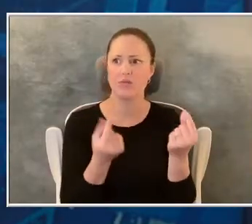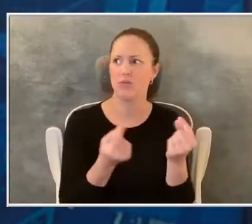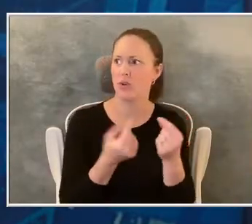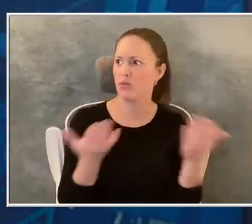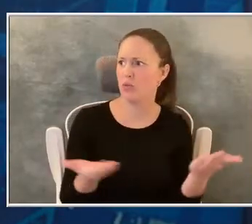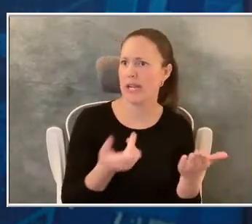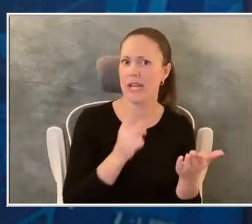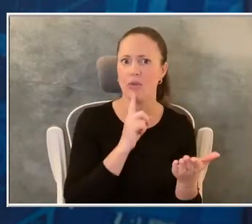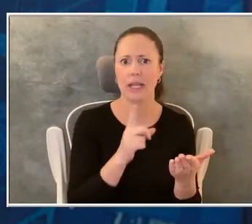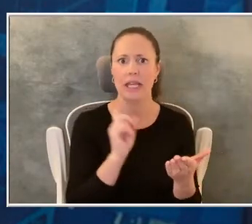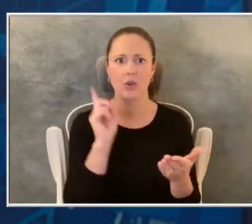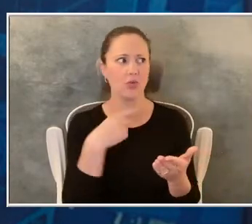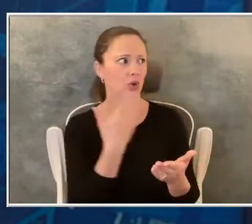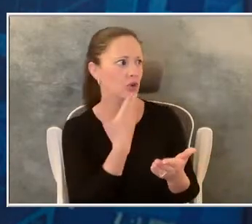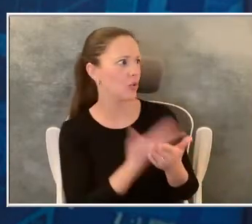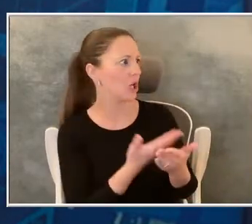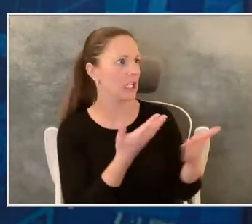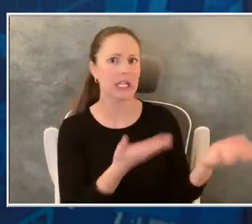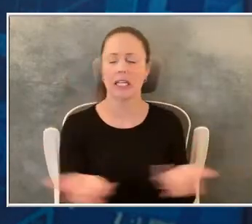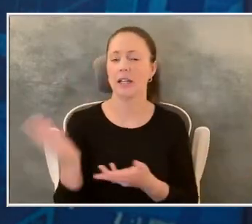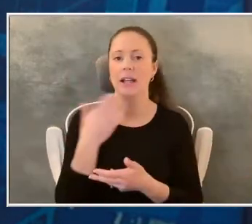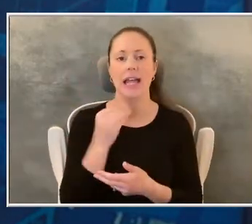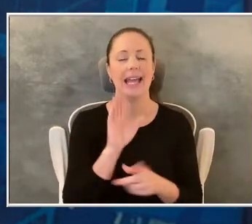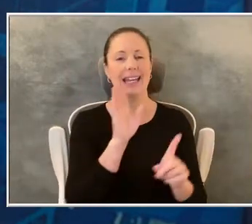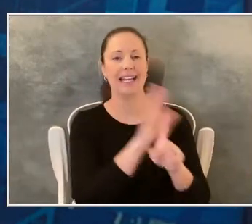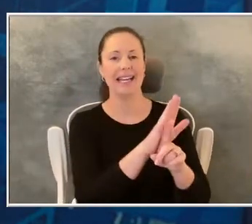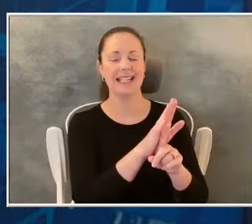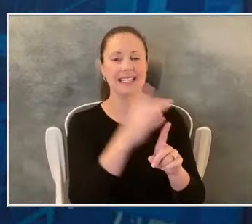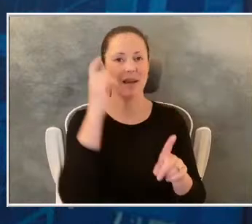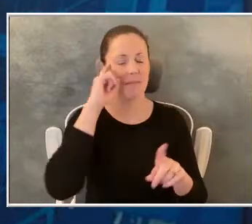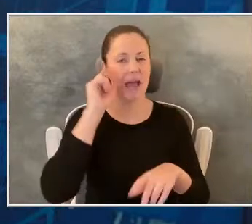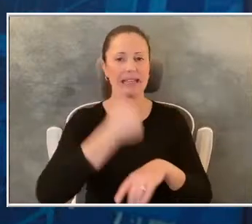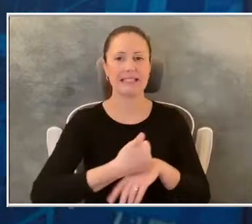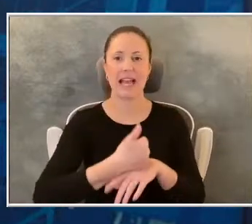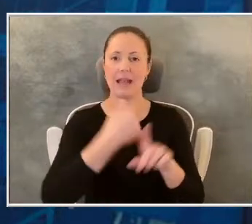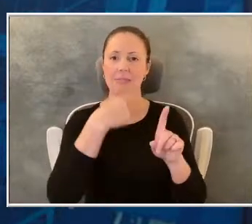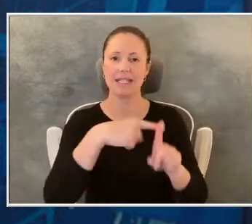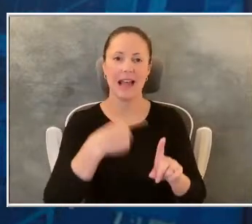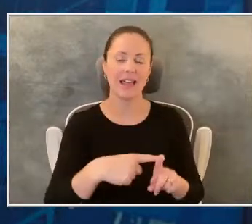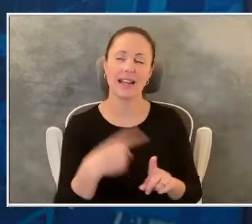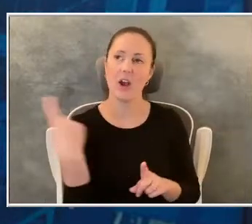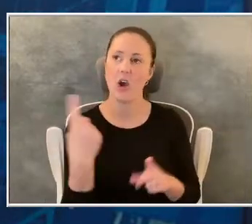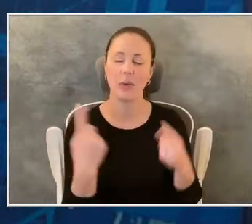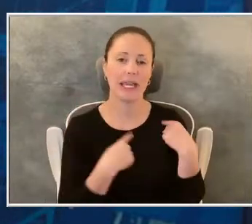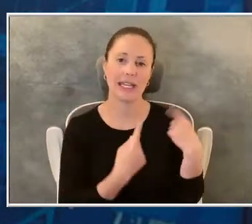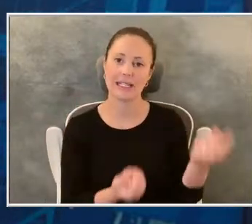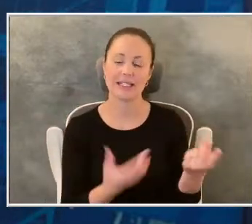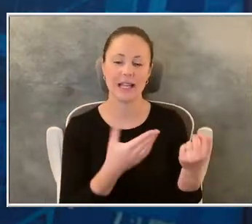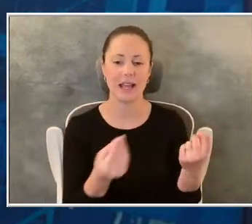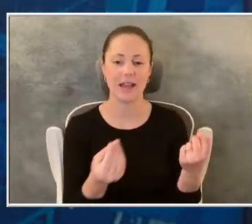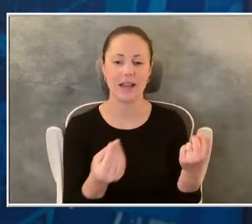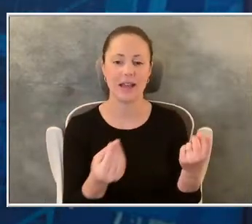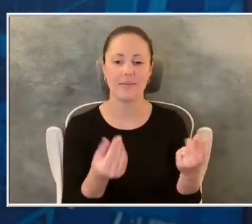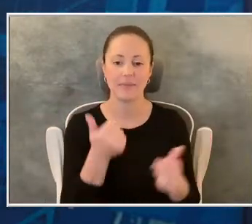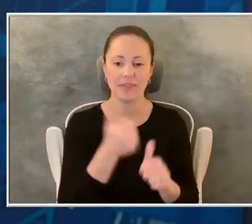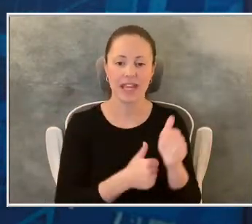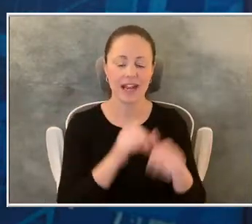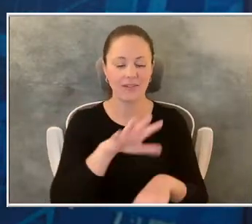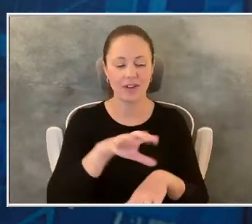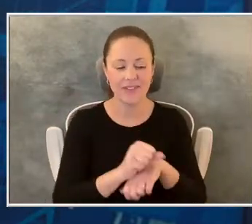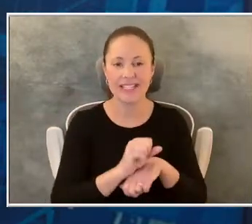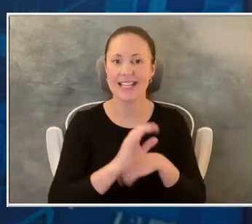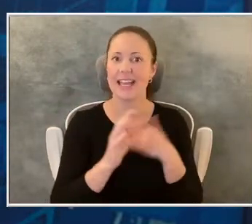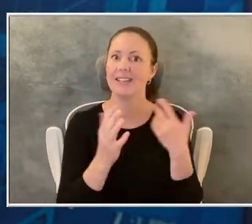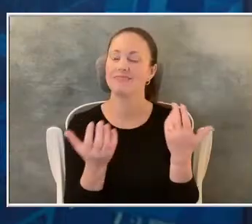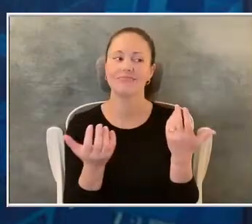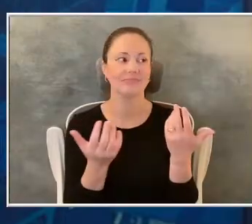good." And his mentality through everything has always been positive. Every visit through all these years, every time I see